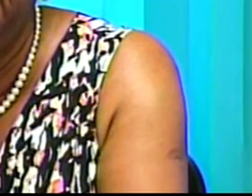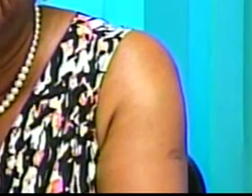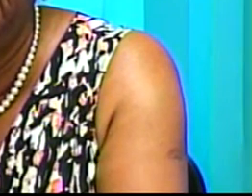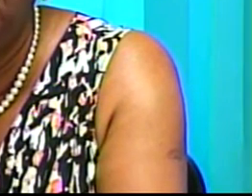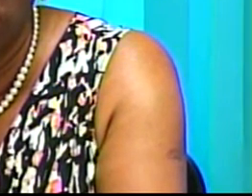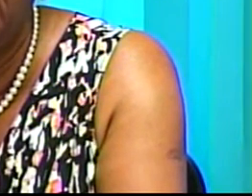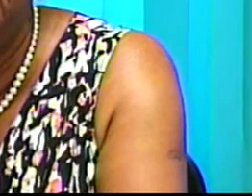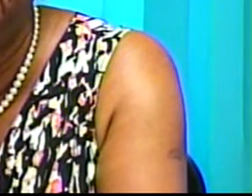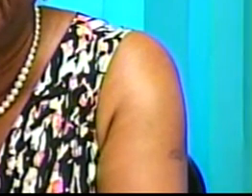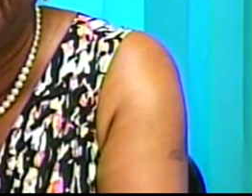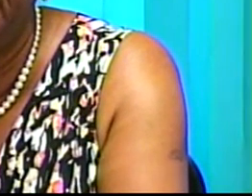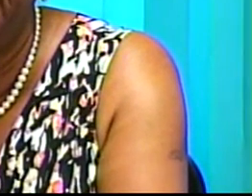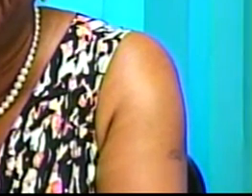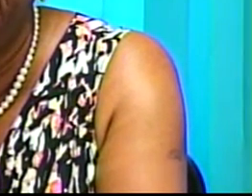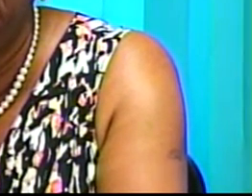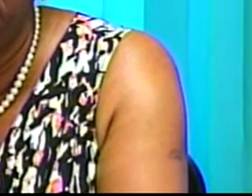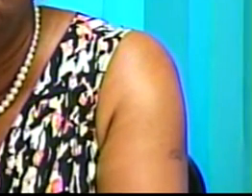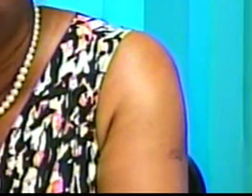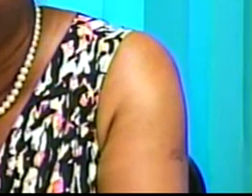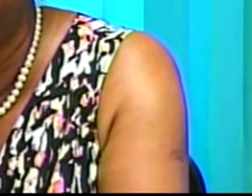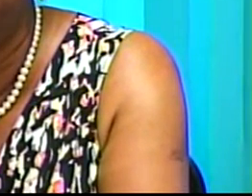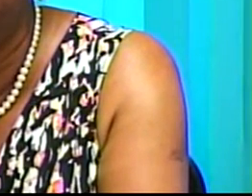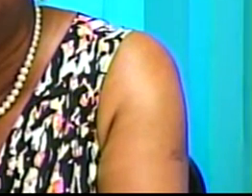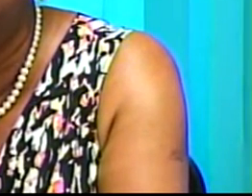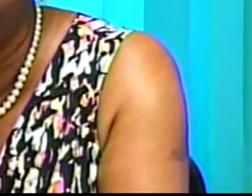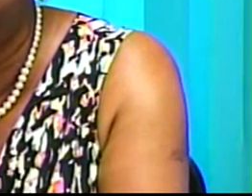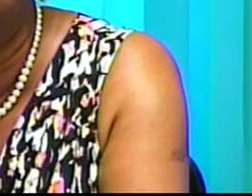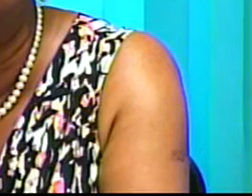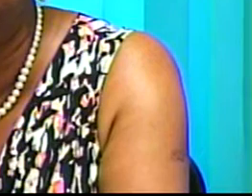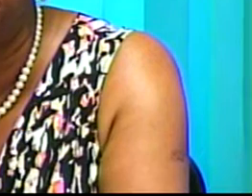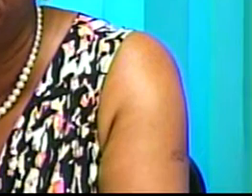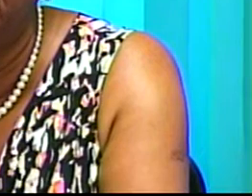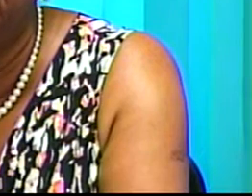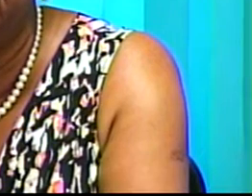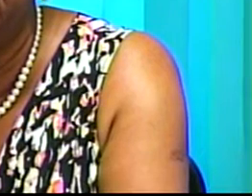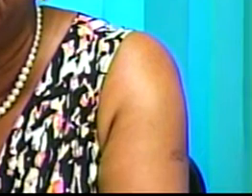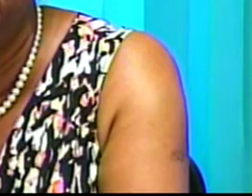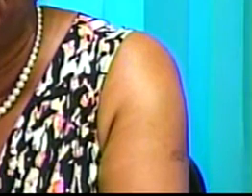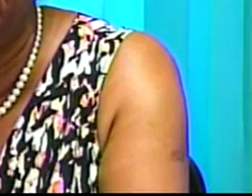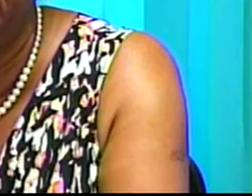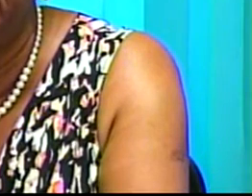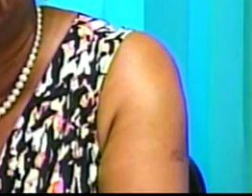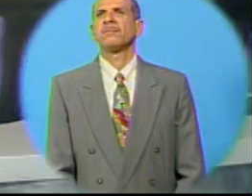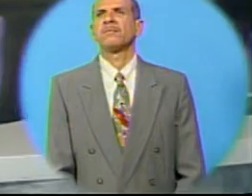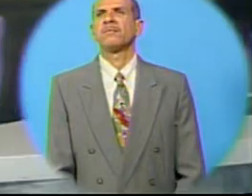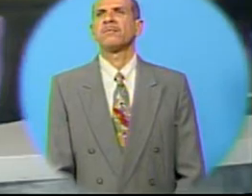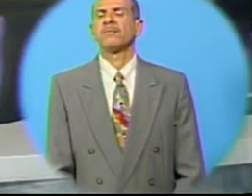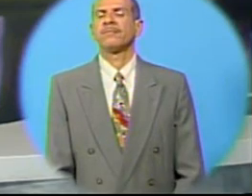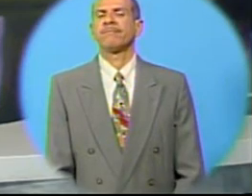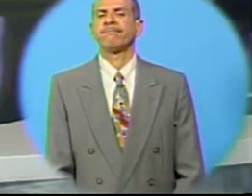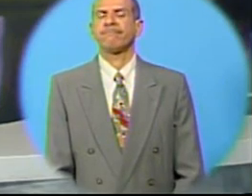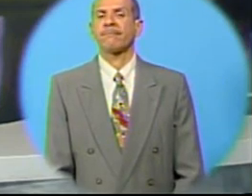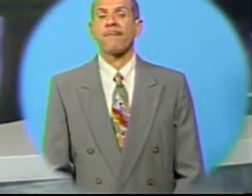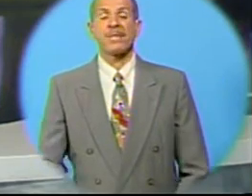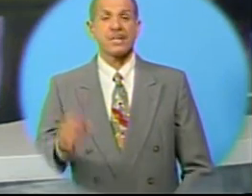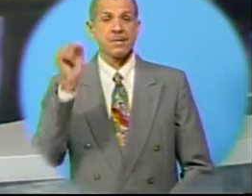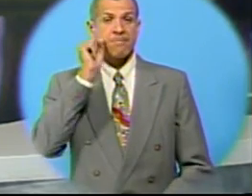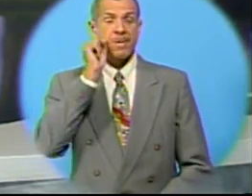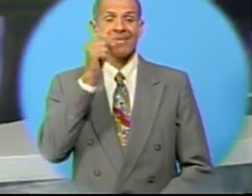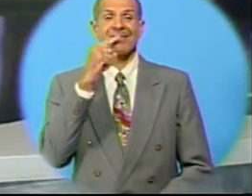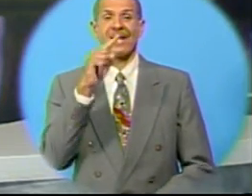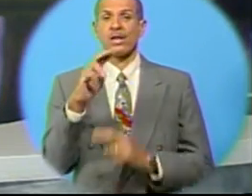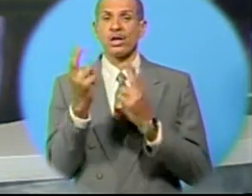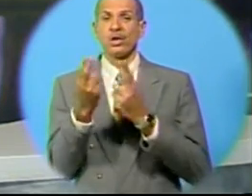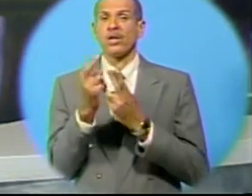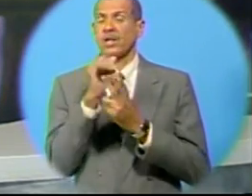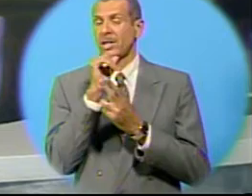then between now and Friday, you will see a total shutdown in Barbados. Ms. Smith says the union